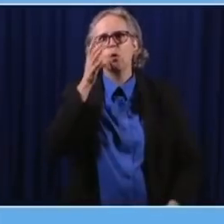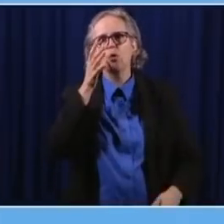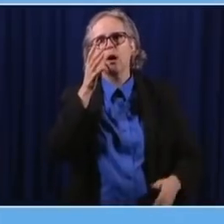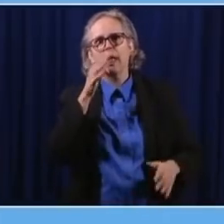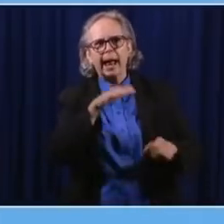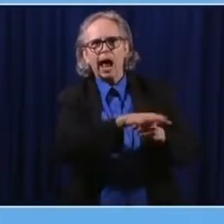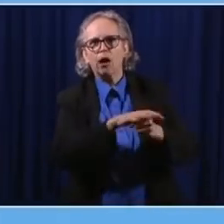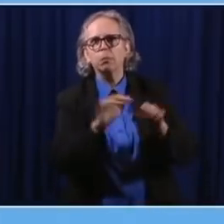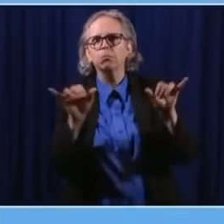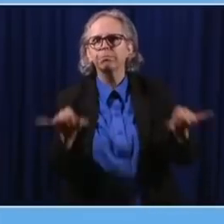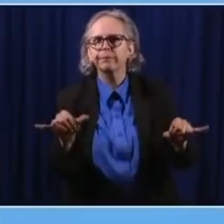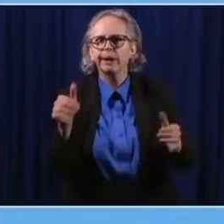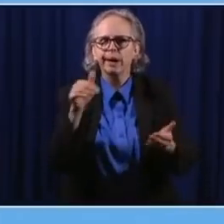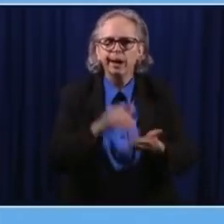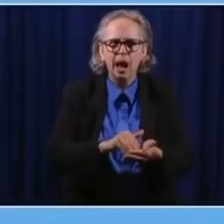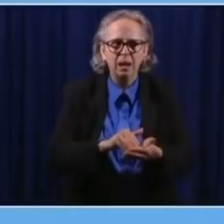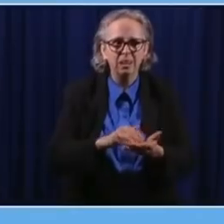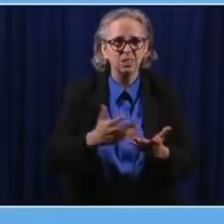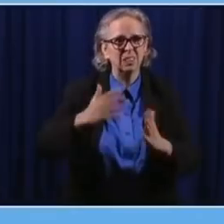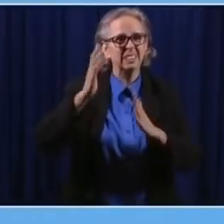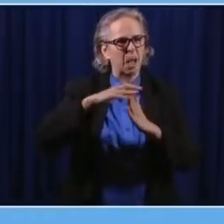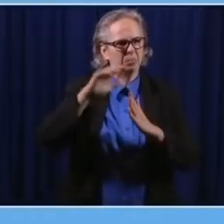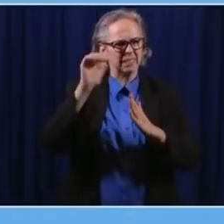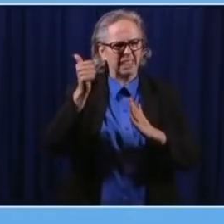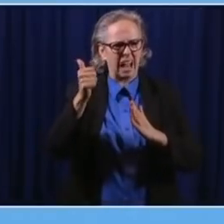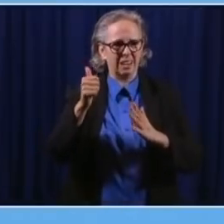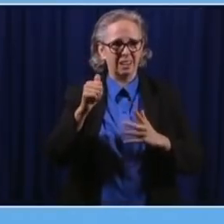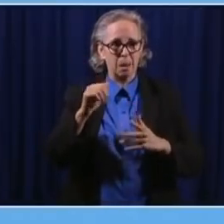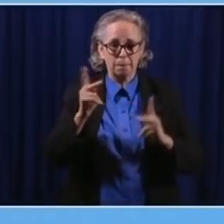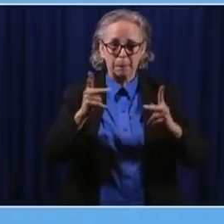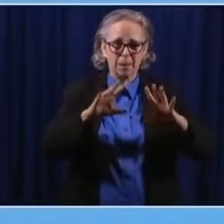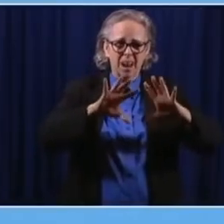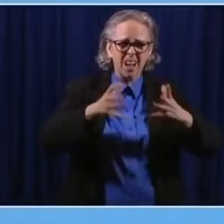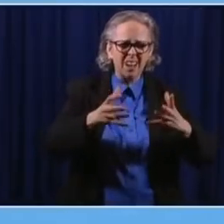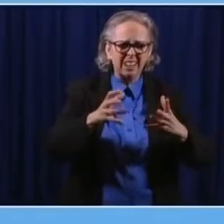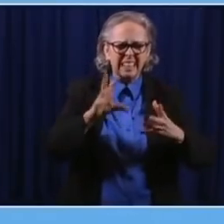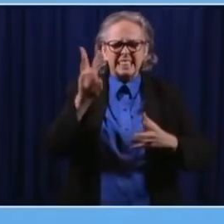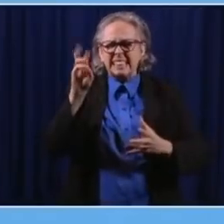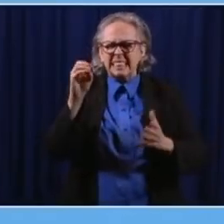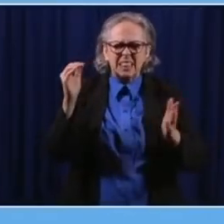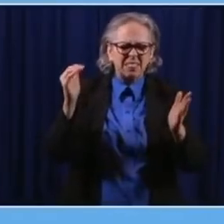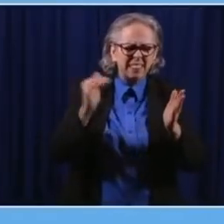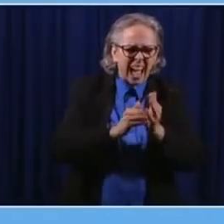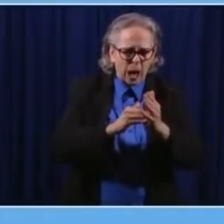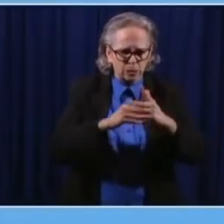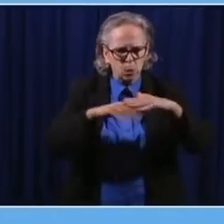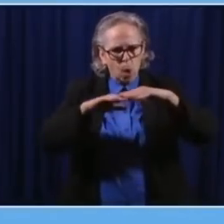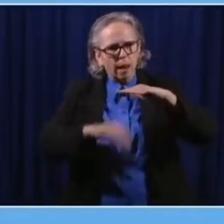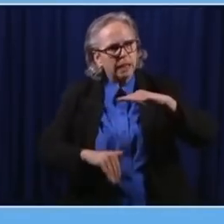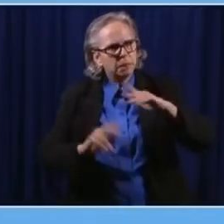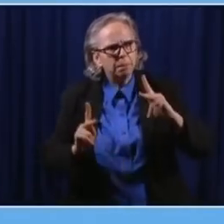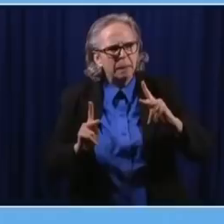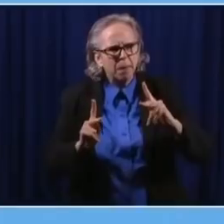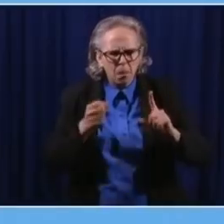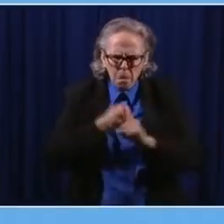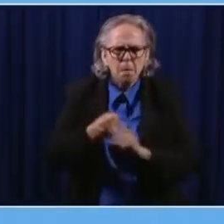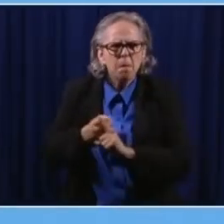all have populations at or below 60,000. So Darke County has moved